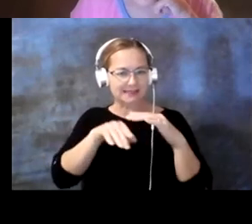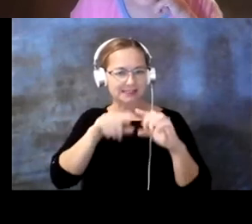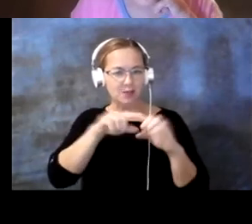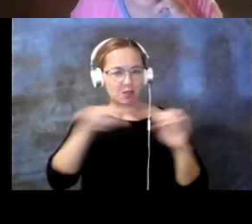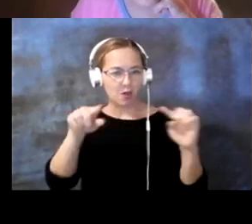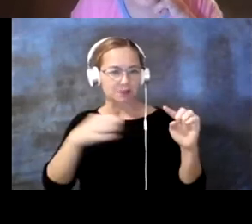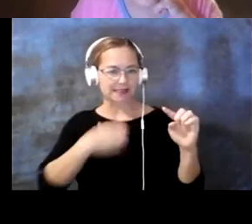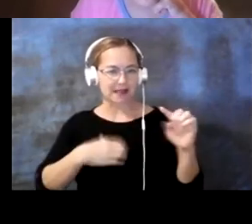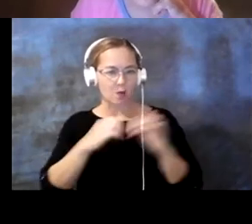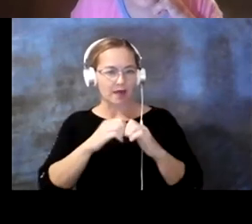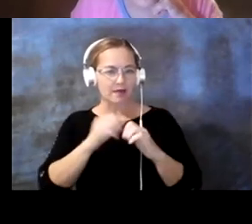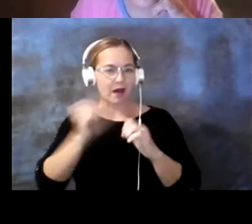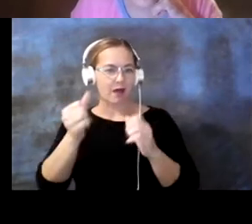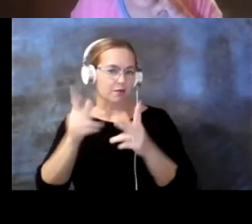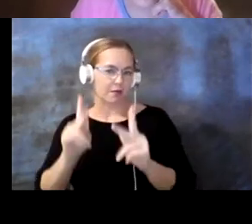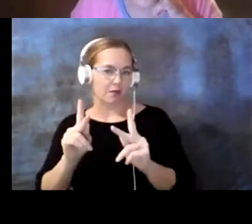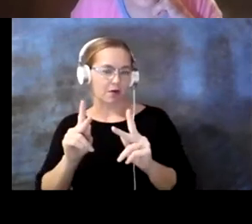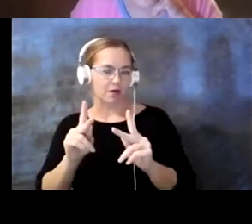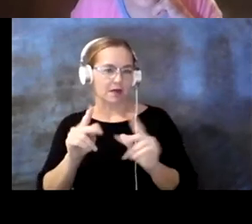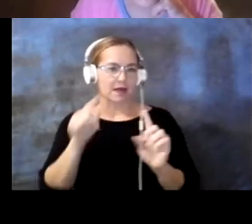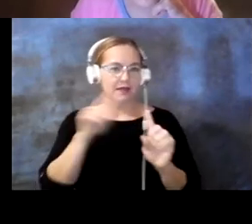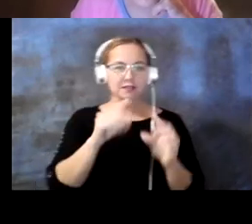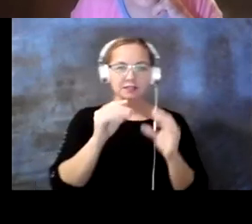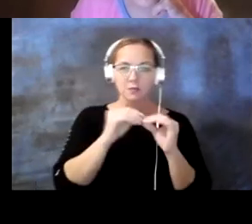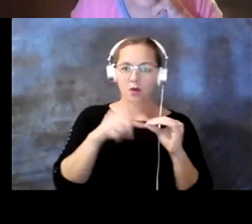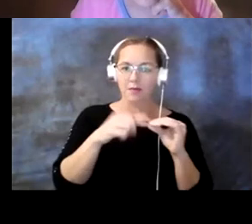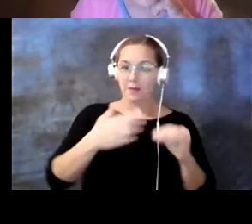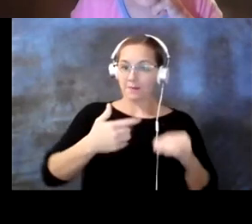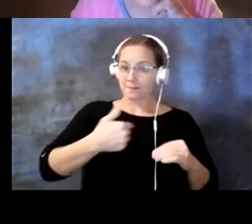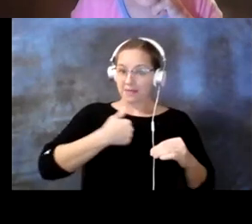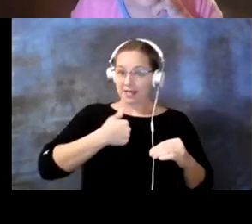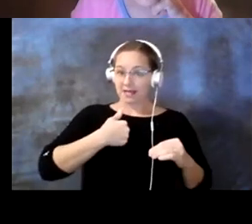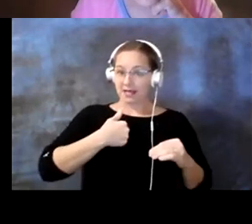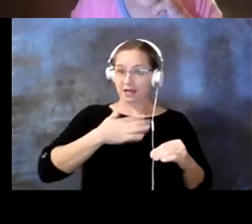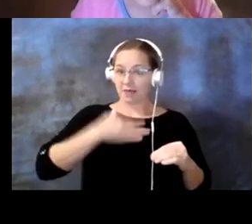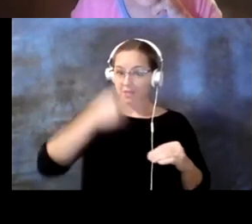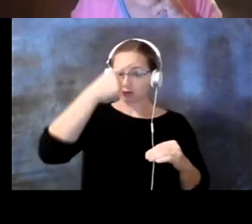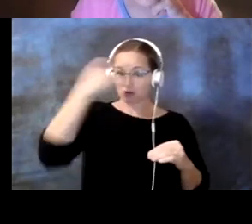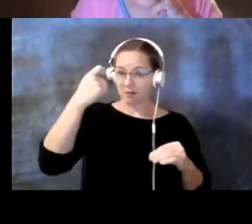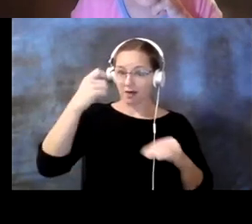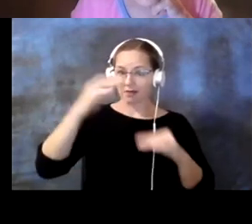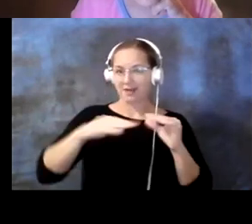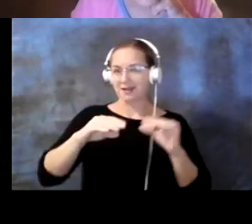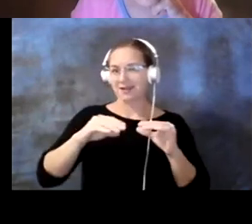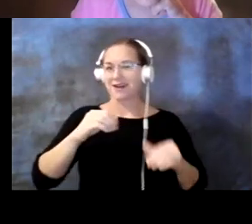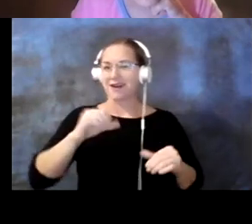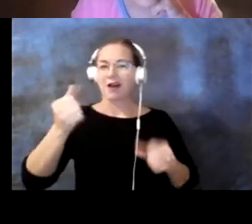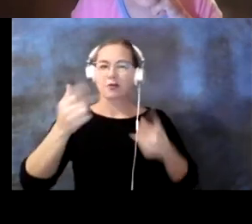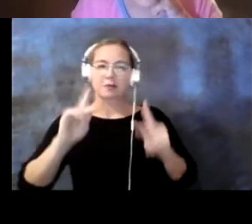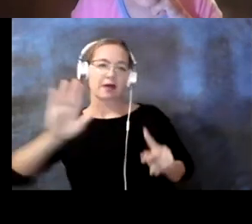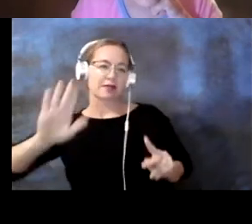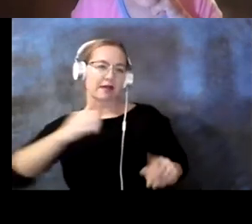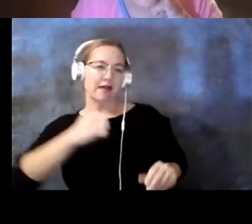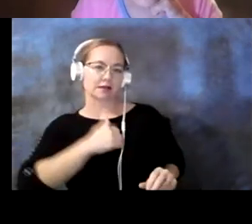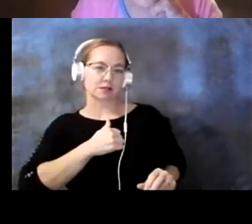has often been more about me and the trauma I've experienced than the attitudes of other people. But despite that, I've